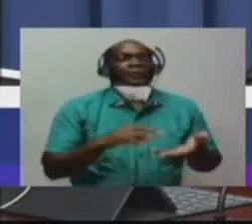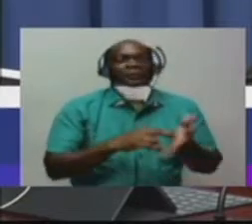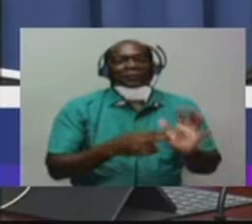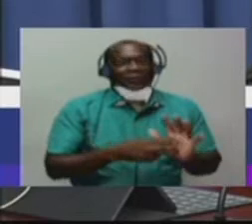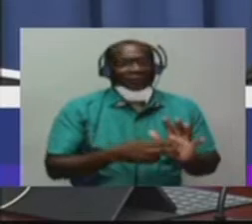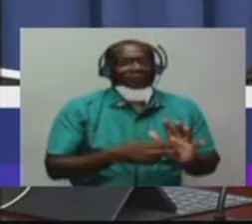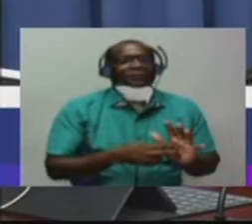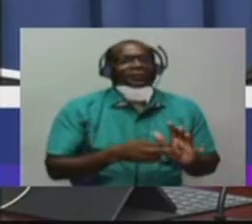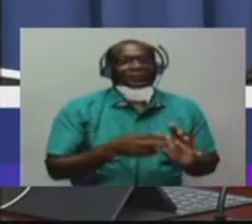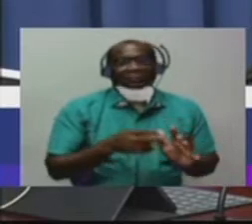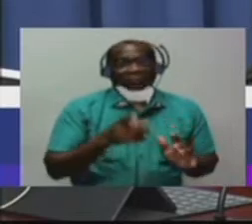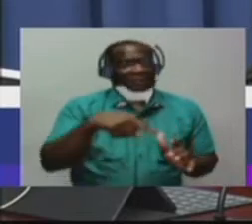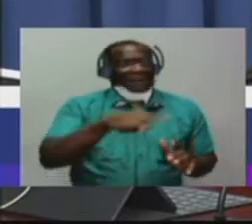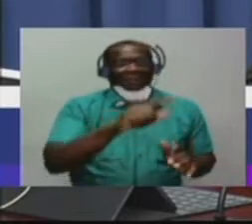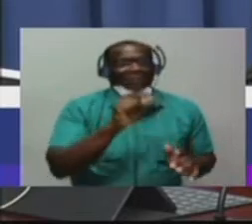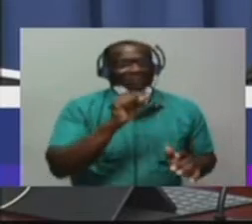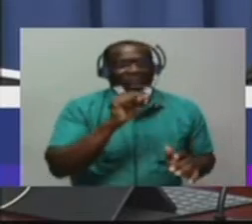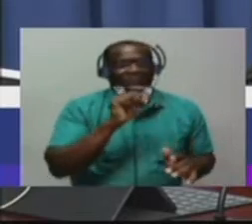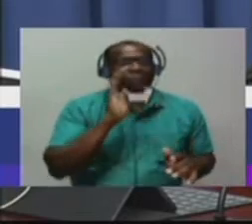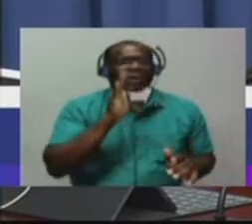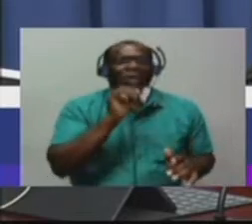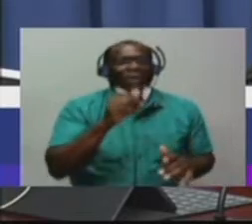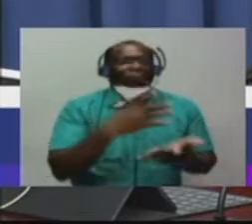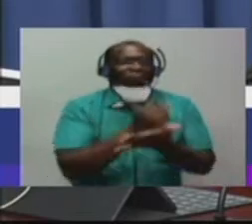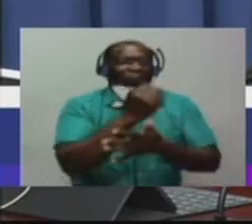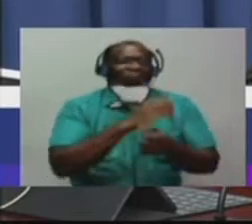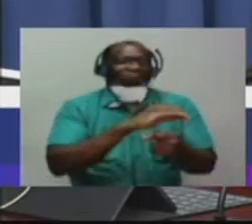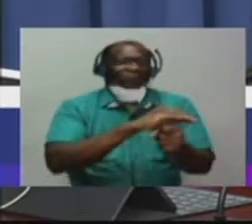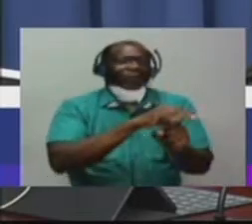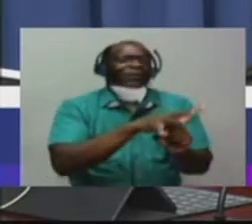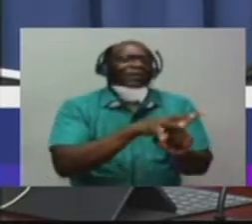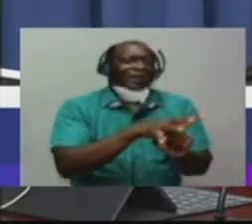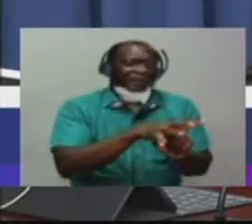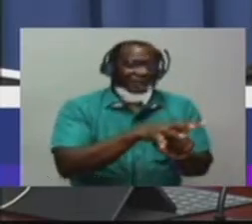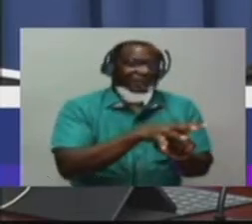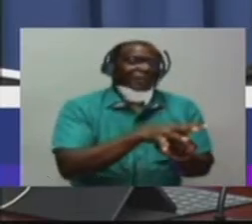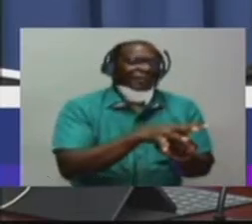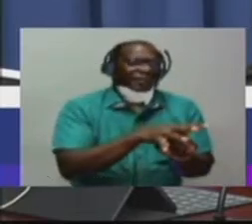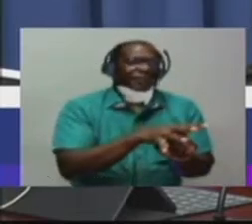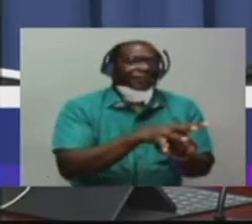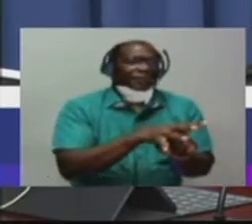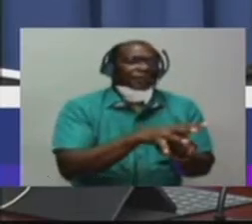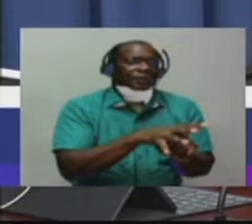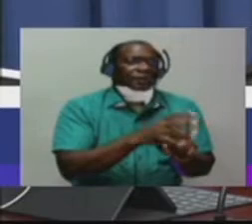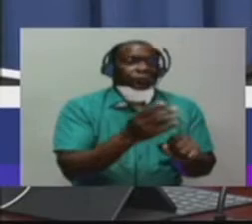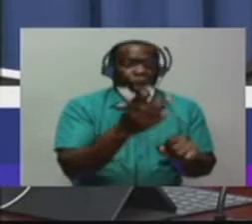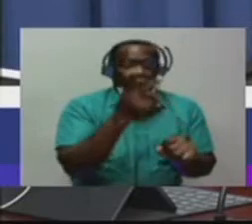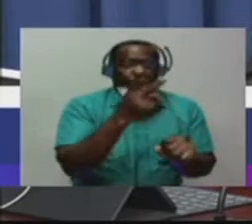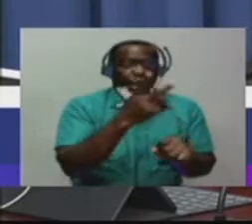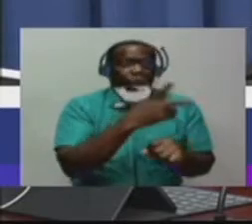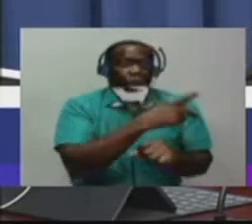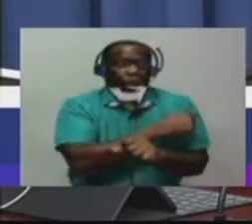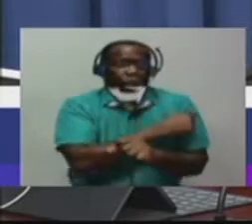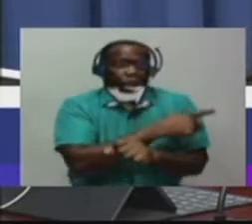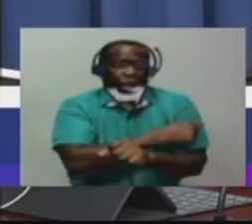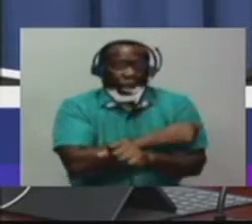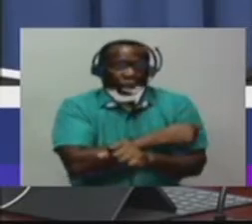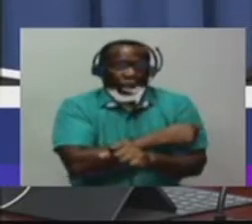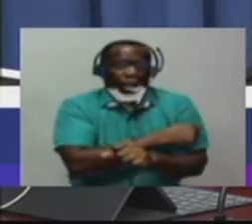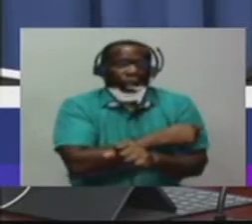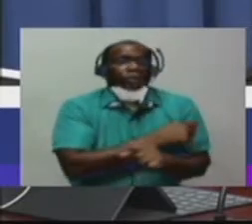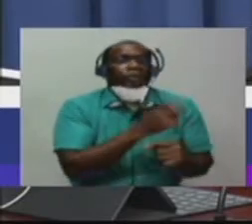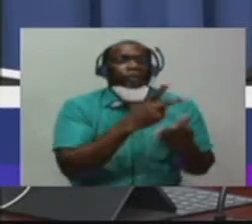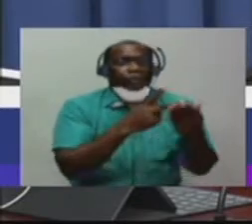of COVID-19 in a few weeks after they get their second dose, and then 2 weeks after for full immunity